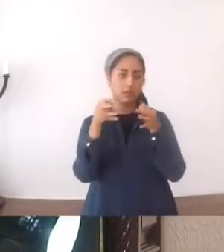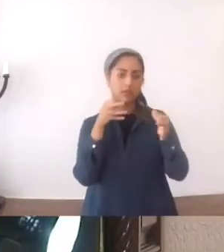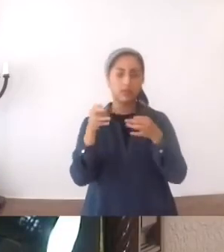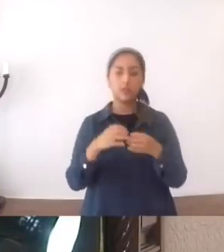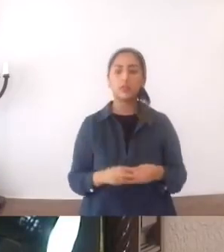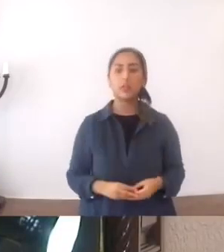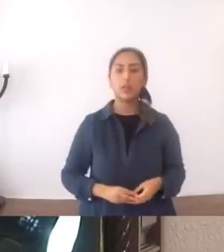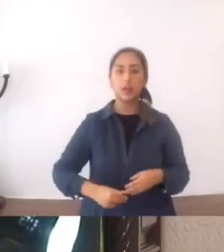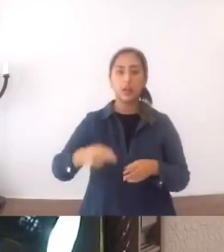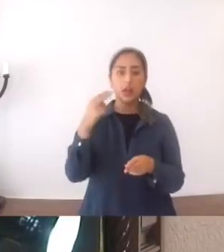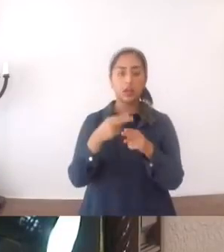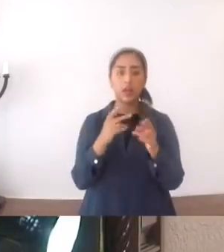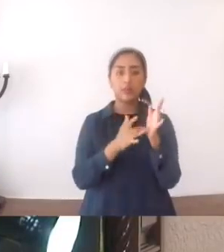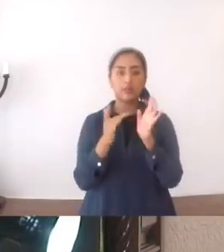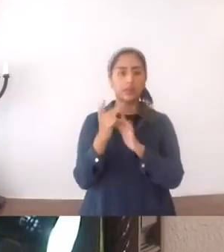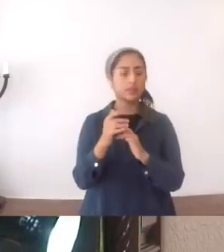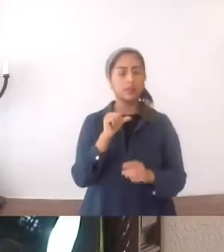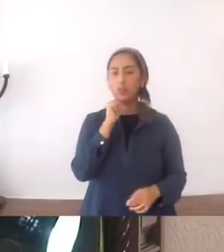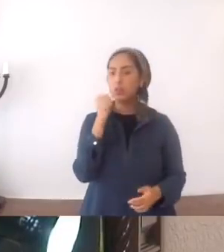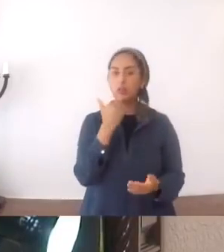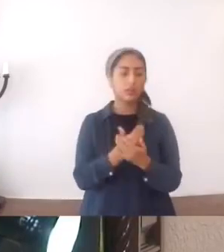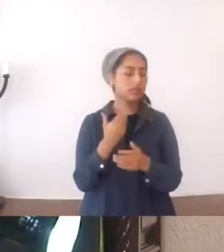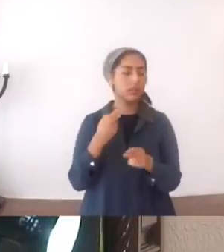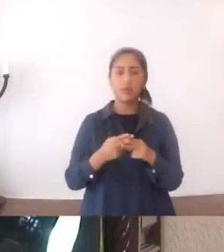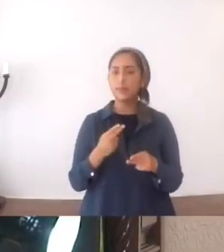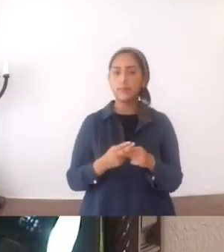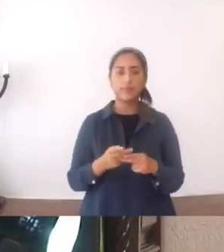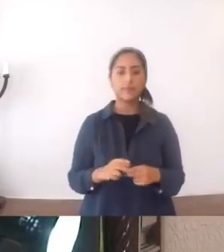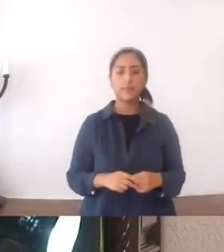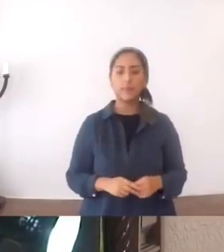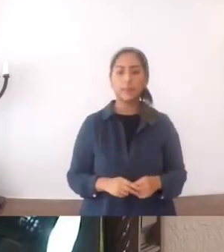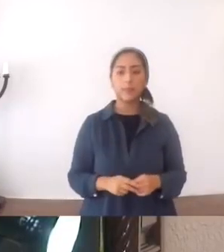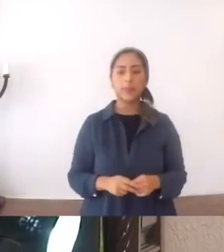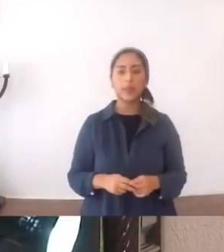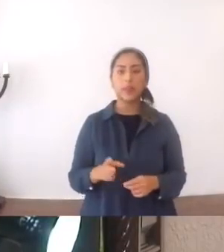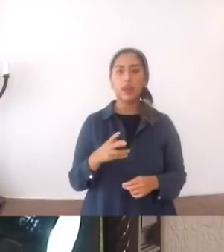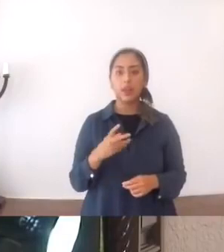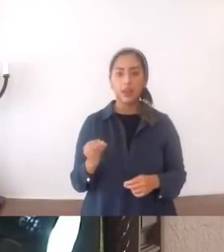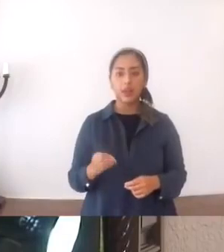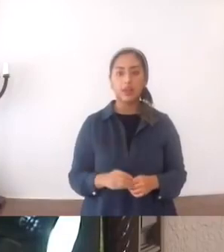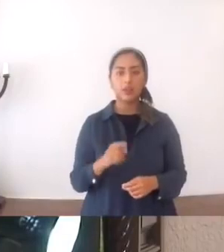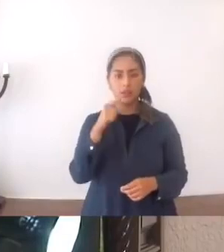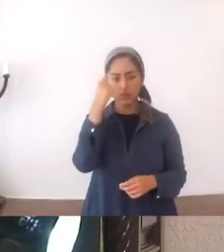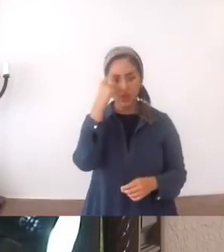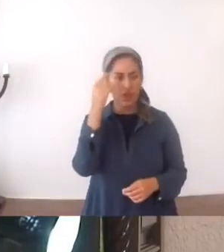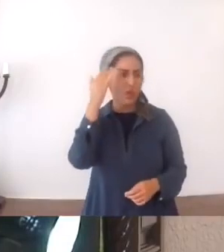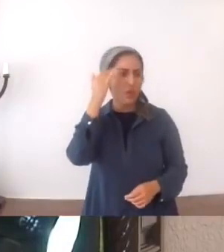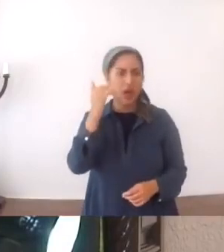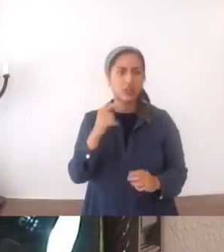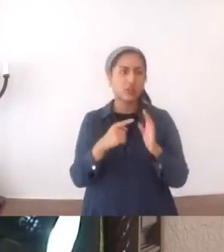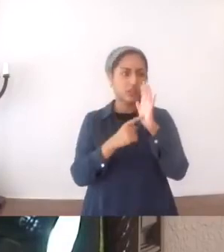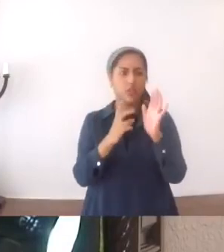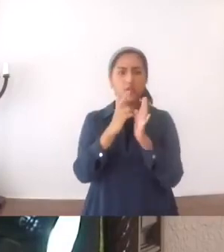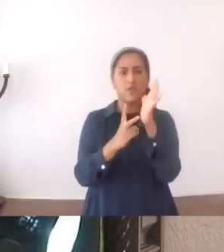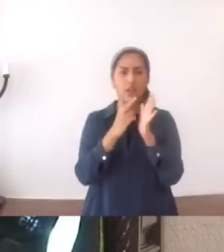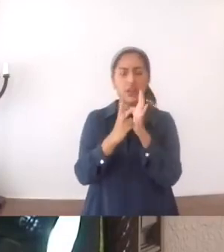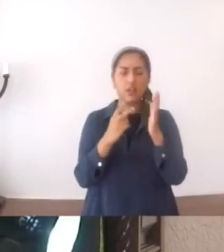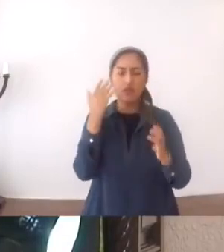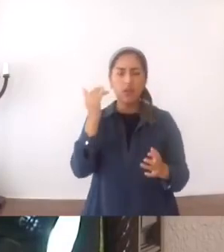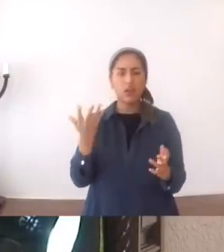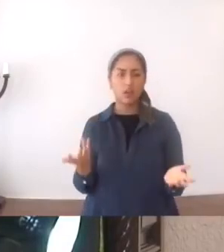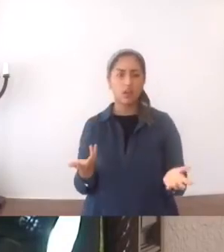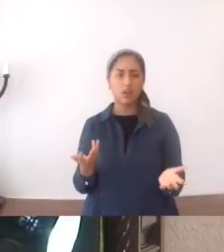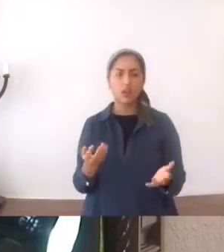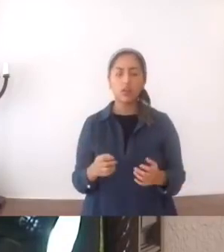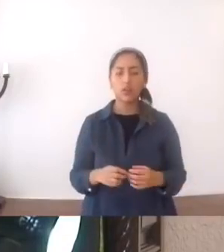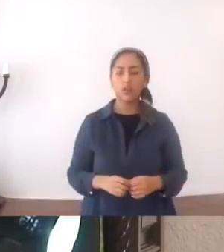a explicar. Now I explain again. El nombre Jesús no es el correcto. The name Jesus is not the right Y name. bueno, y ustedes dirán, bueno, entonces, ¿por qué va a